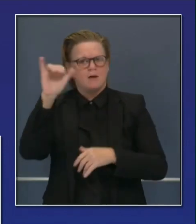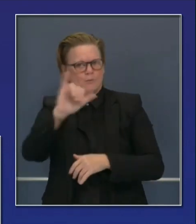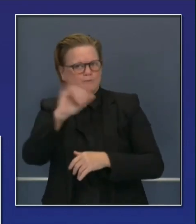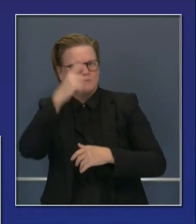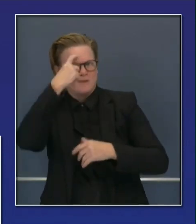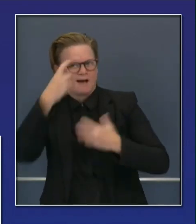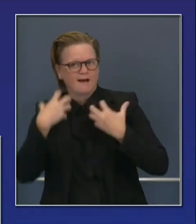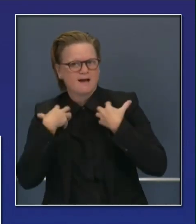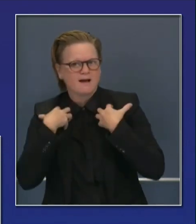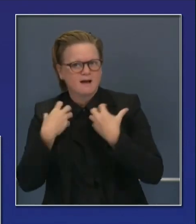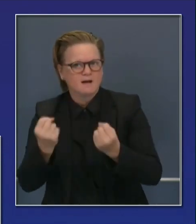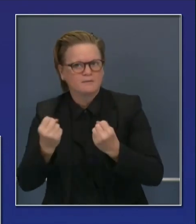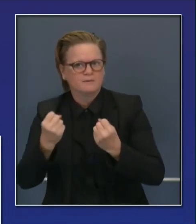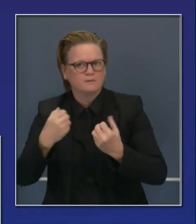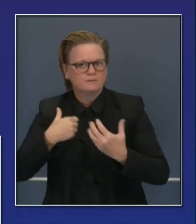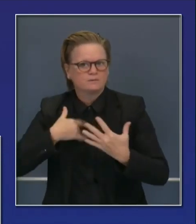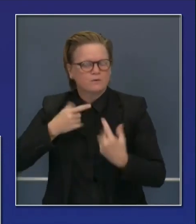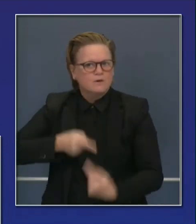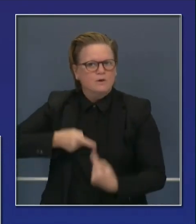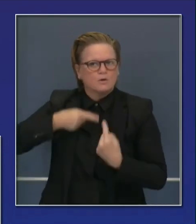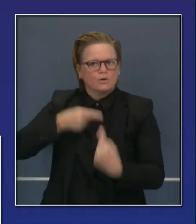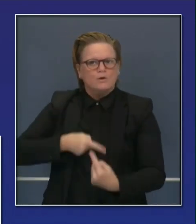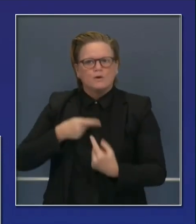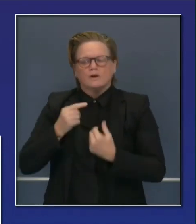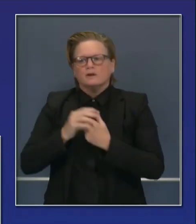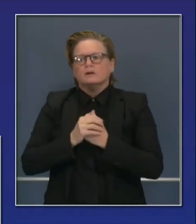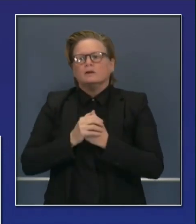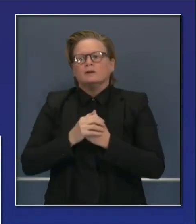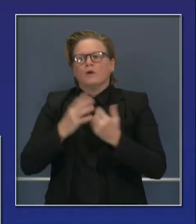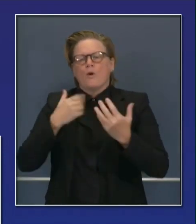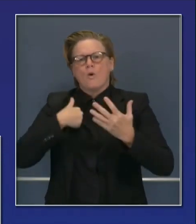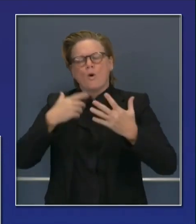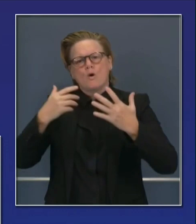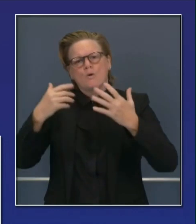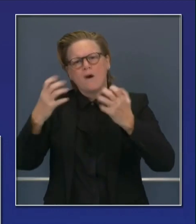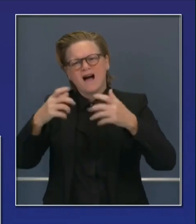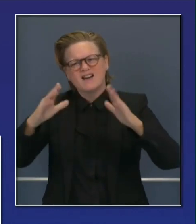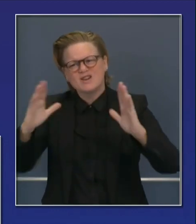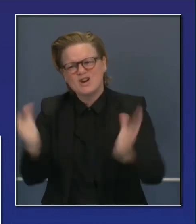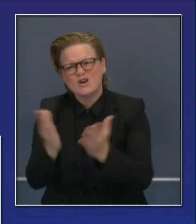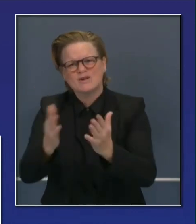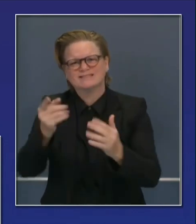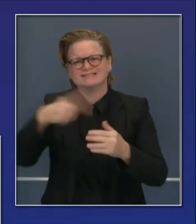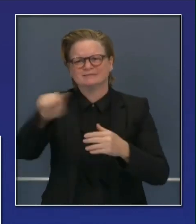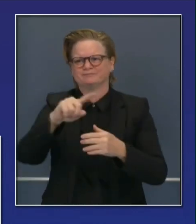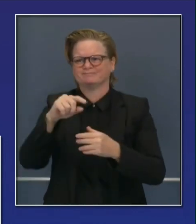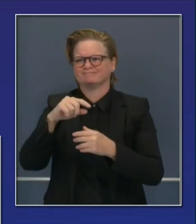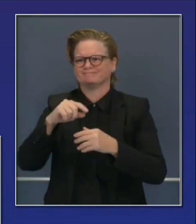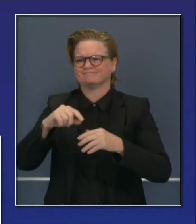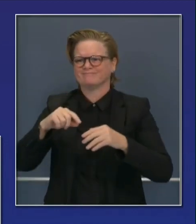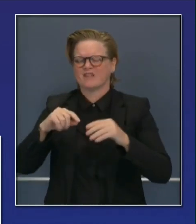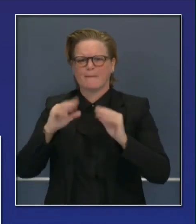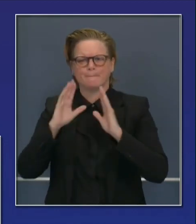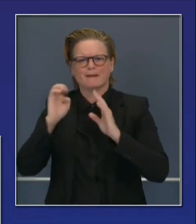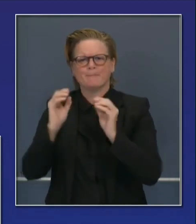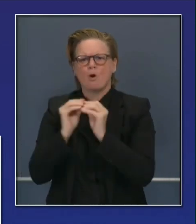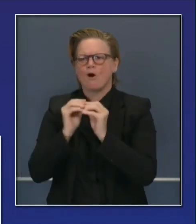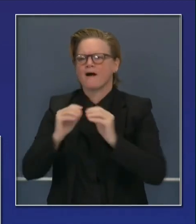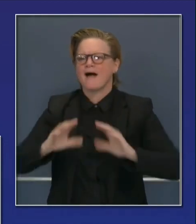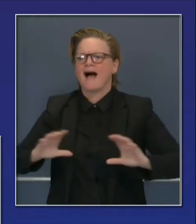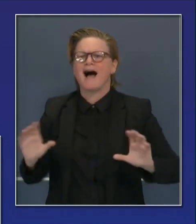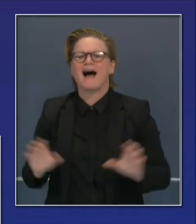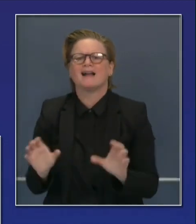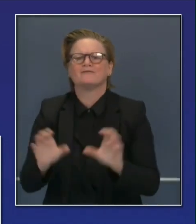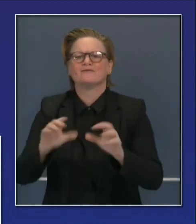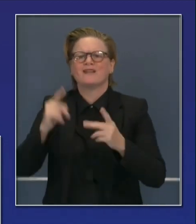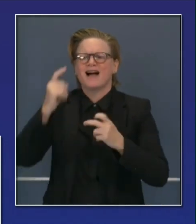this stay-at-home order. But we want to encourage activity again that's focused not indoors, not